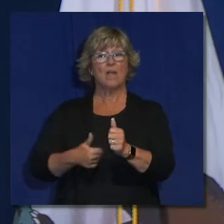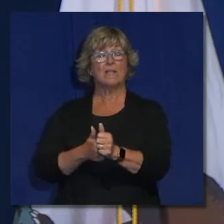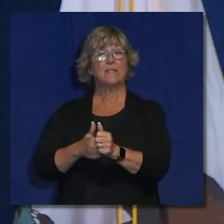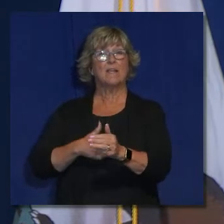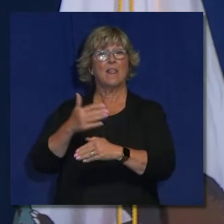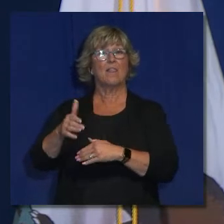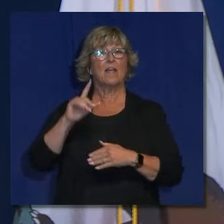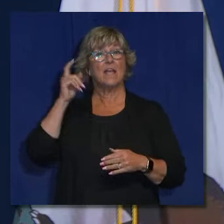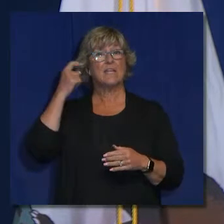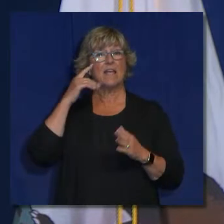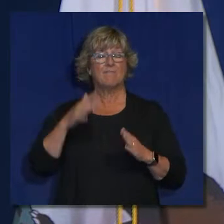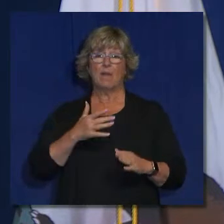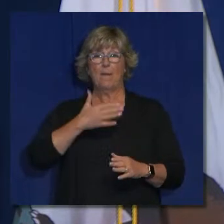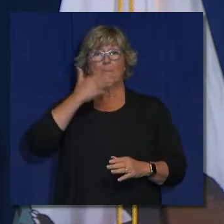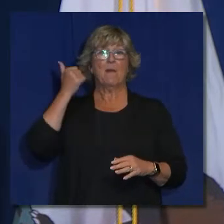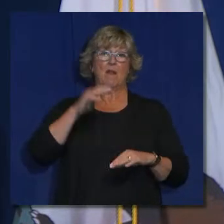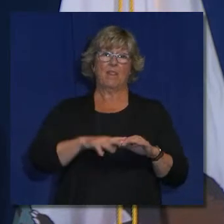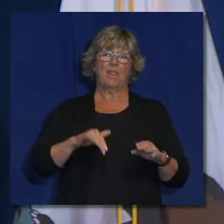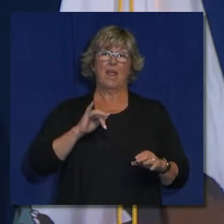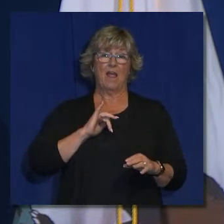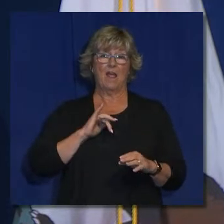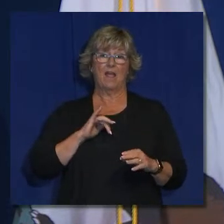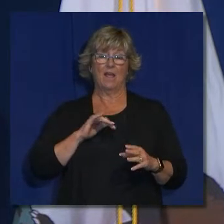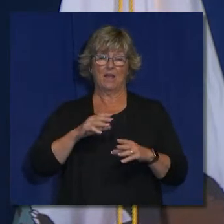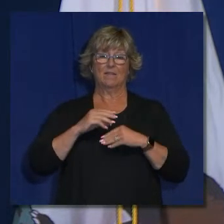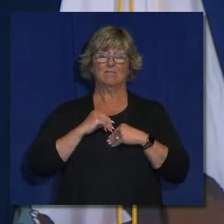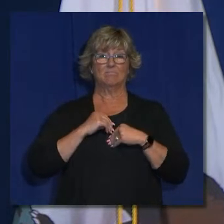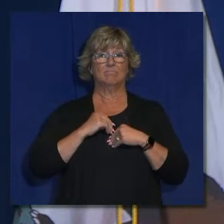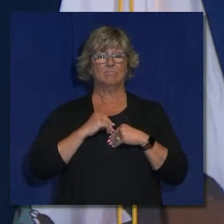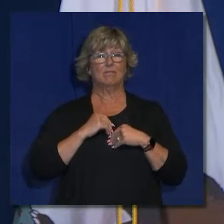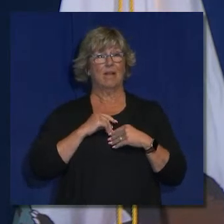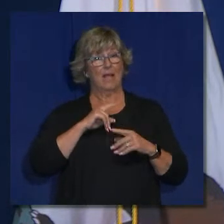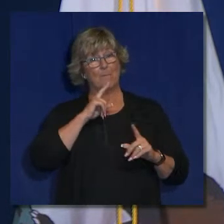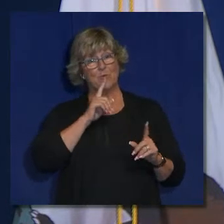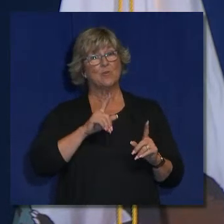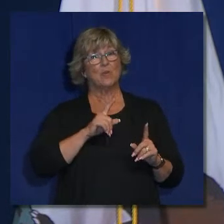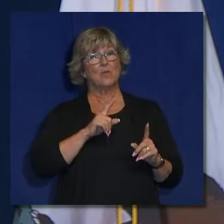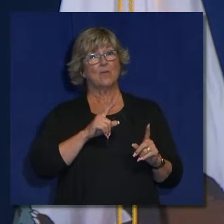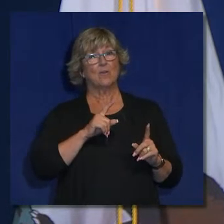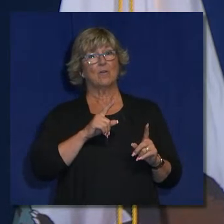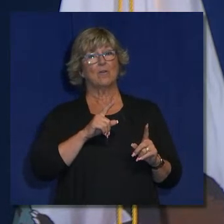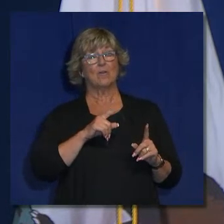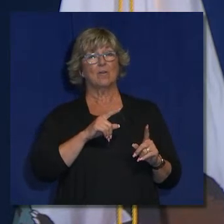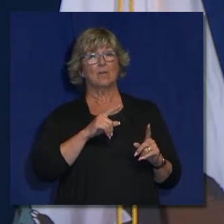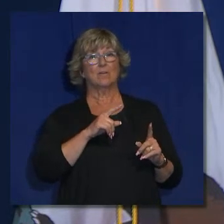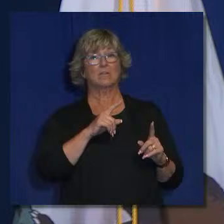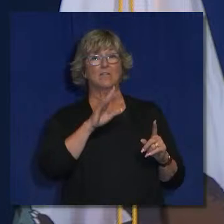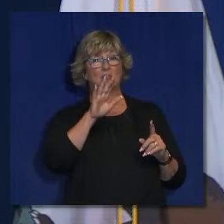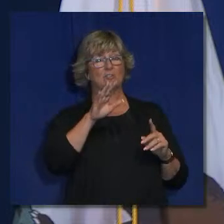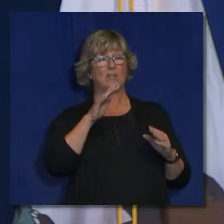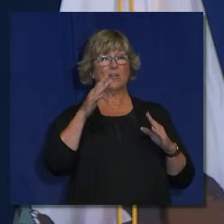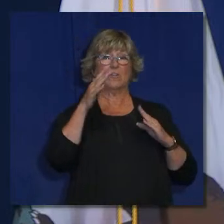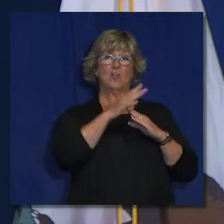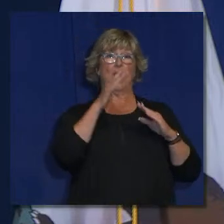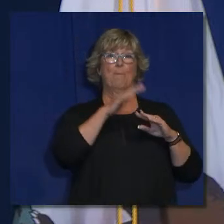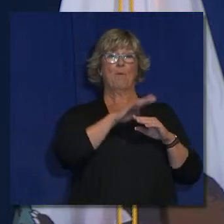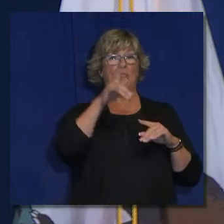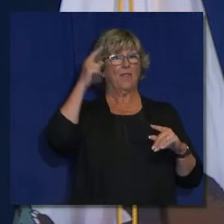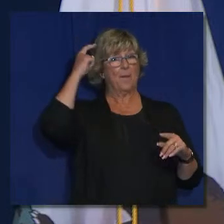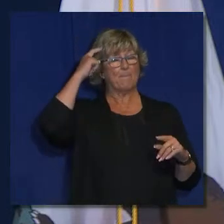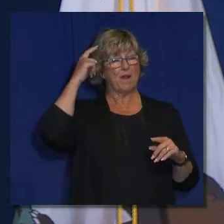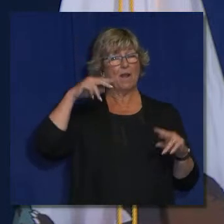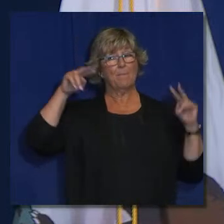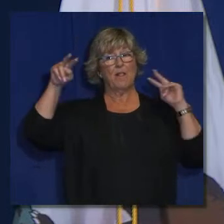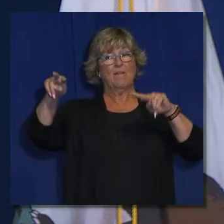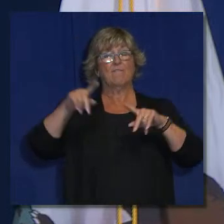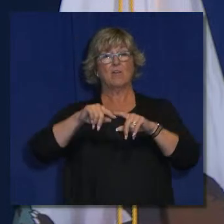a better system than the one I received, I assure you is top of mind, not just top of cool, and something that I'm looking